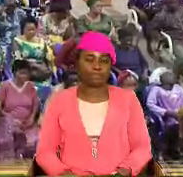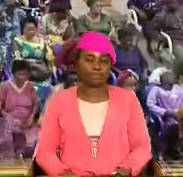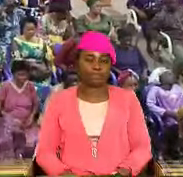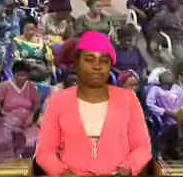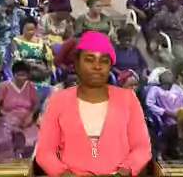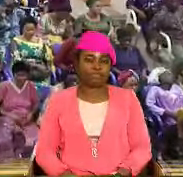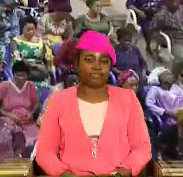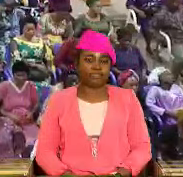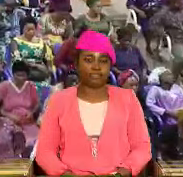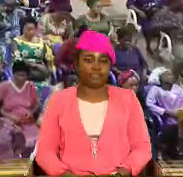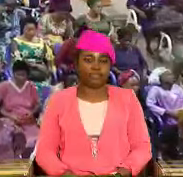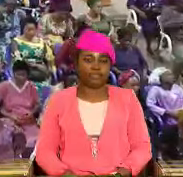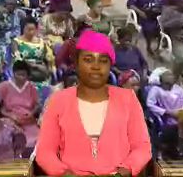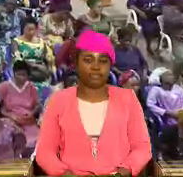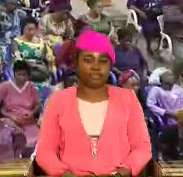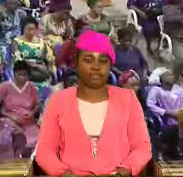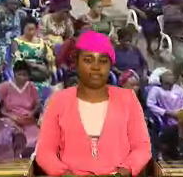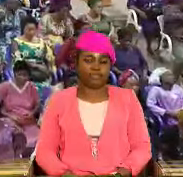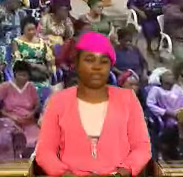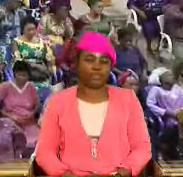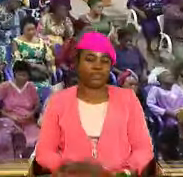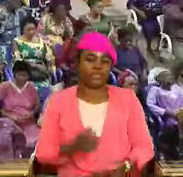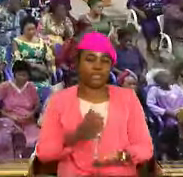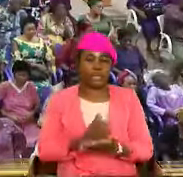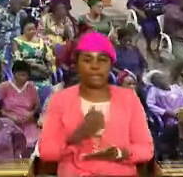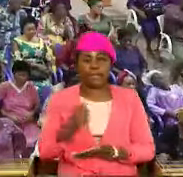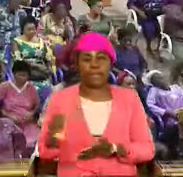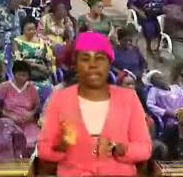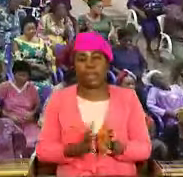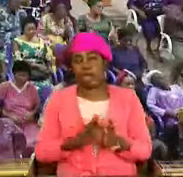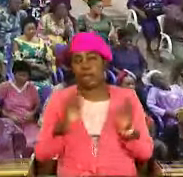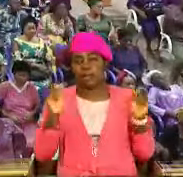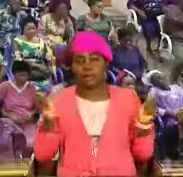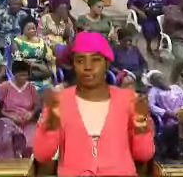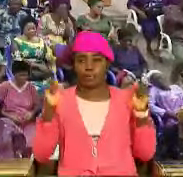amen hallelujah amen hallelujah